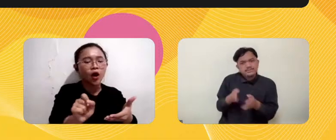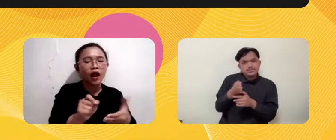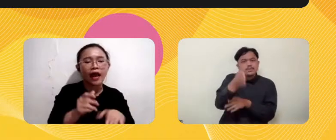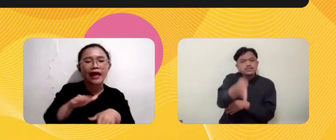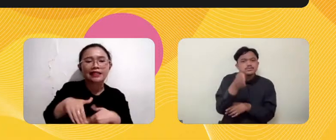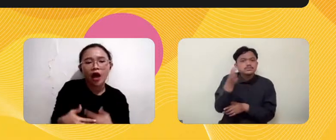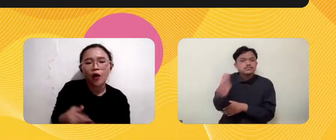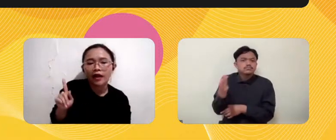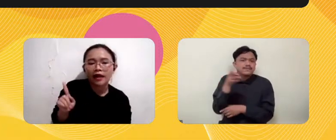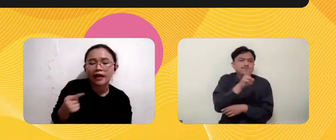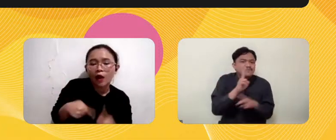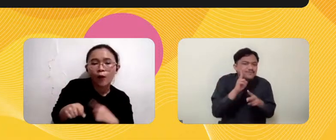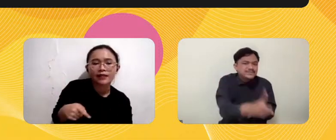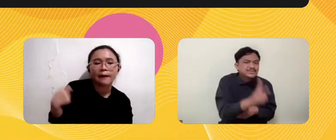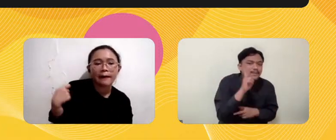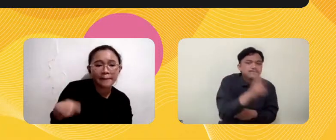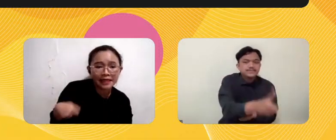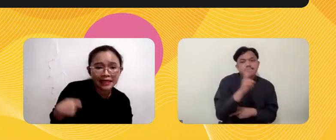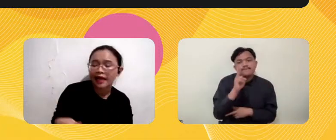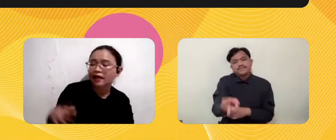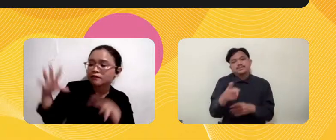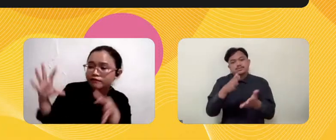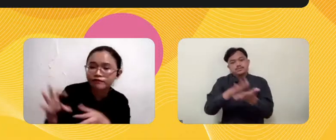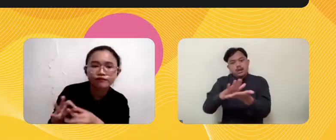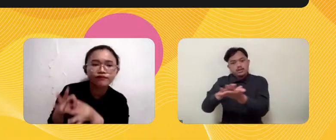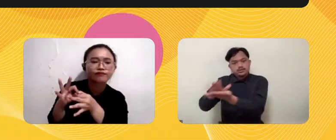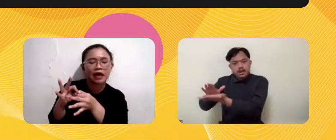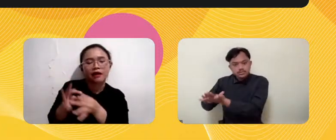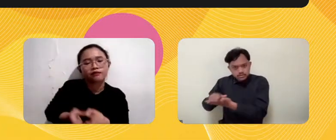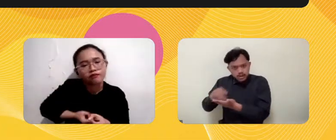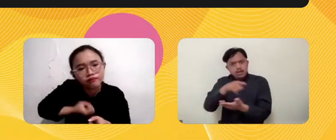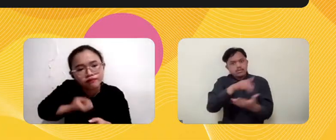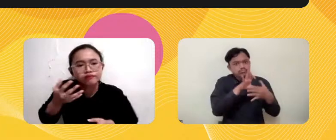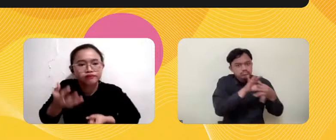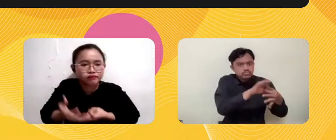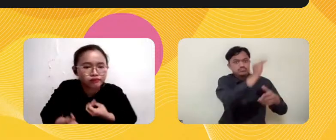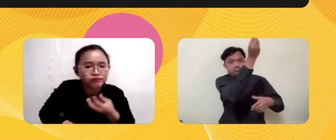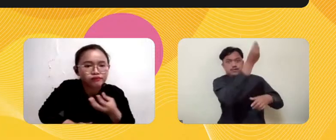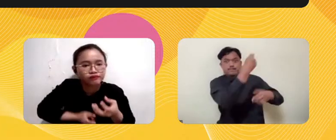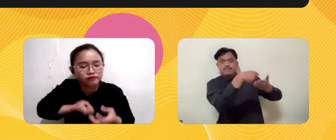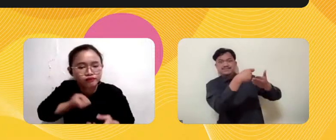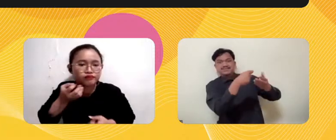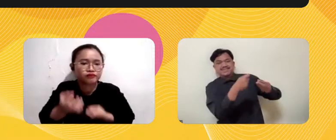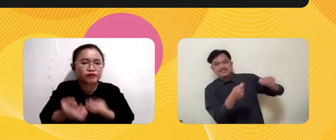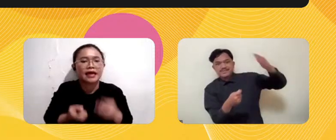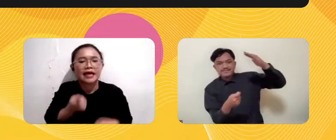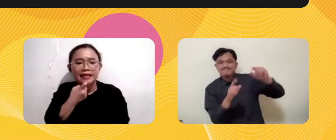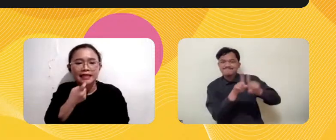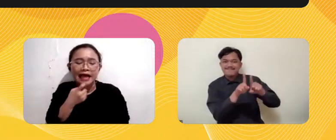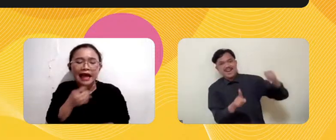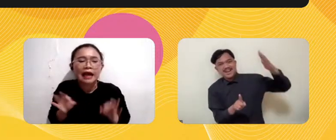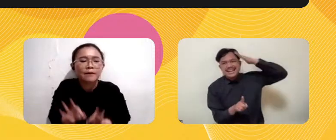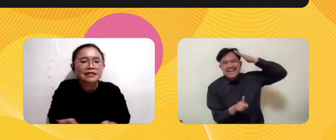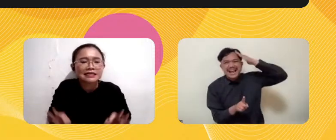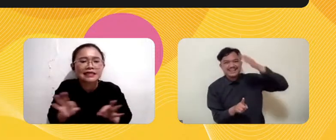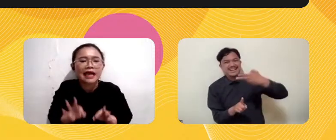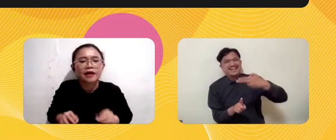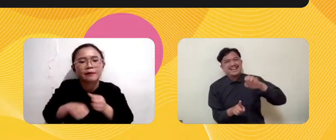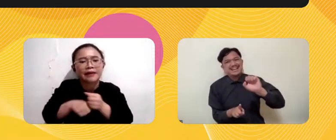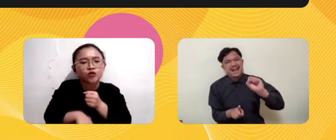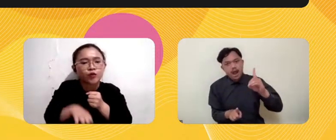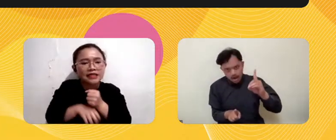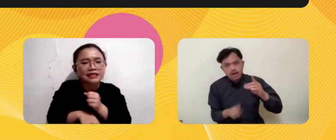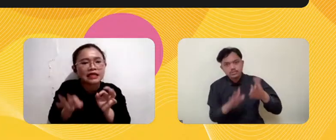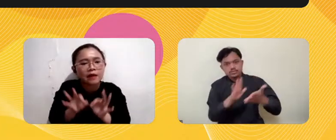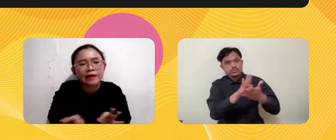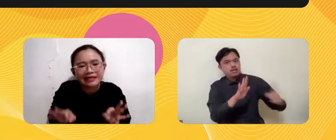as well and promote best practices around hygiene and especially around menstruation, and also talk